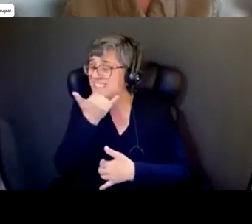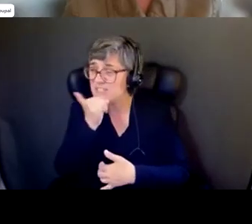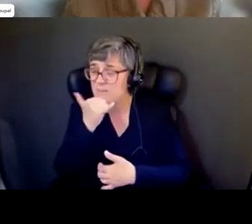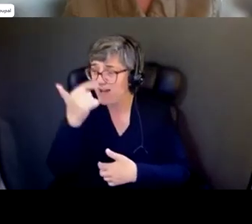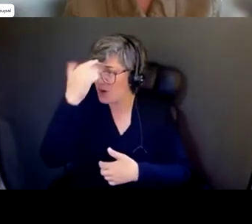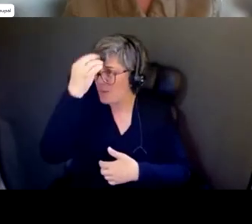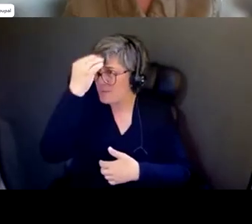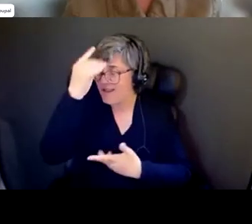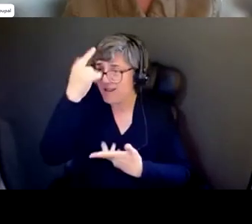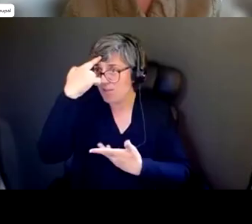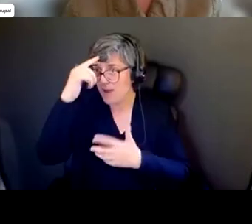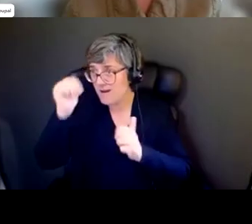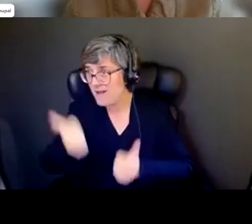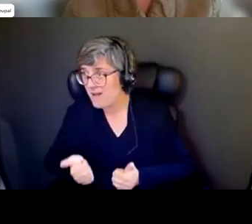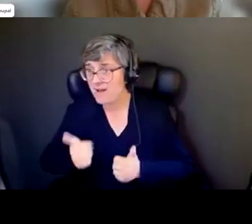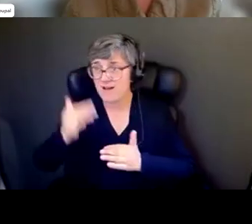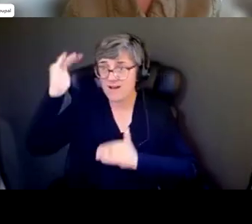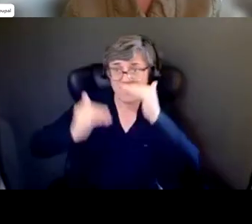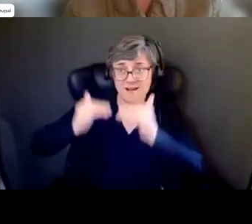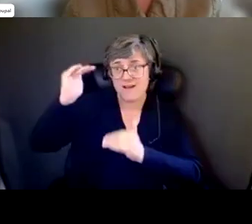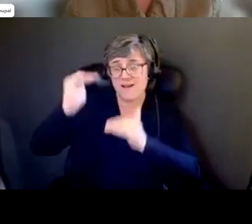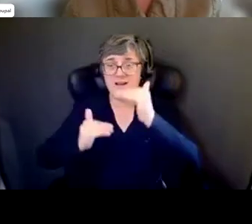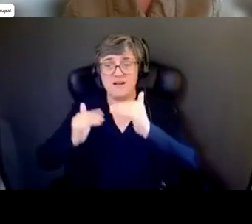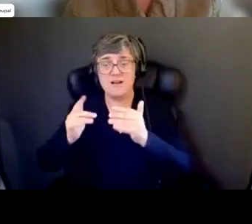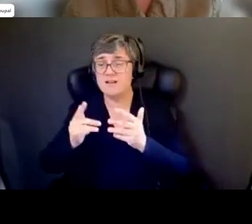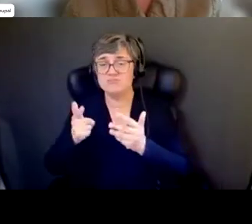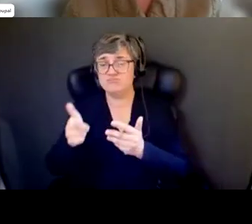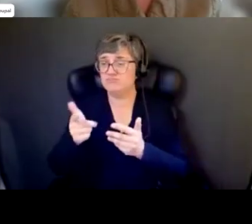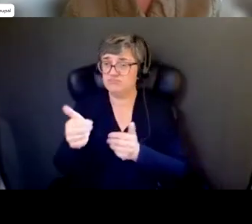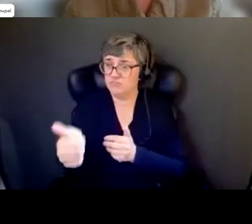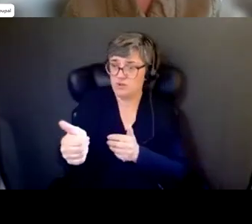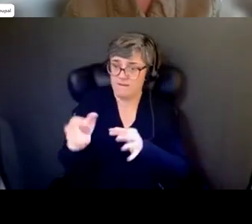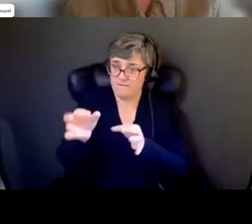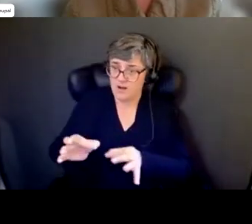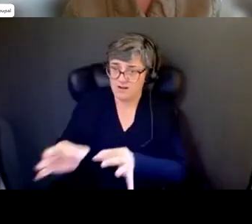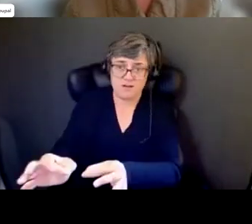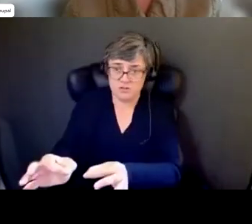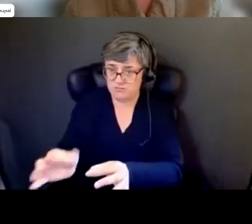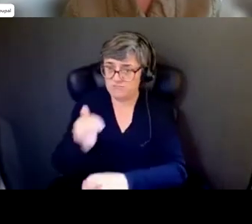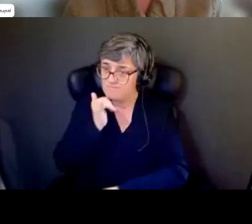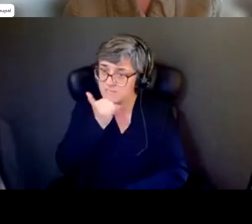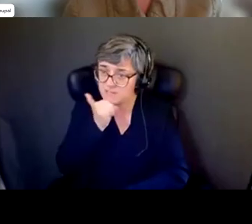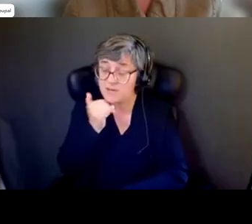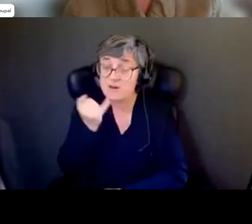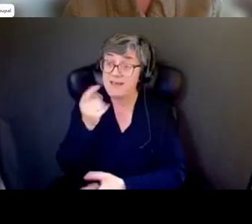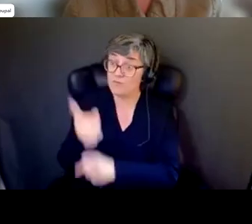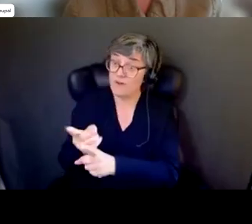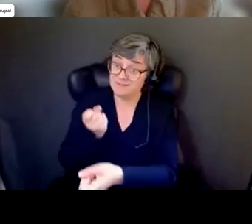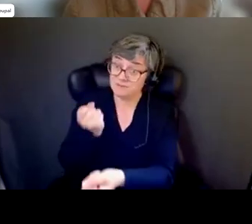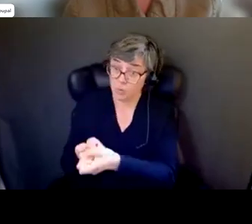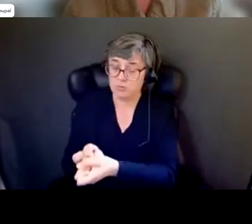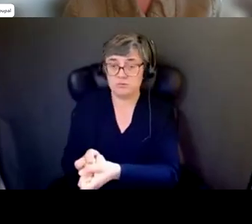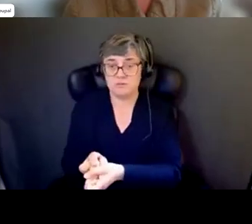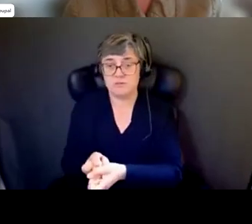we don't conflate mental capacity and legal capacity. You can make decisions no matter what with the right supports. Um,